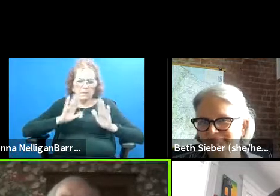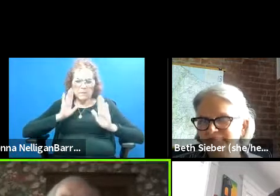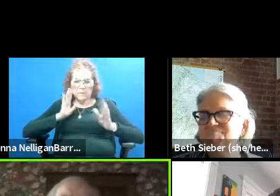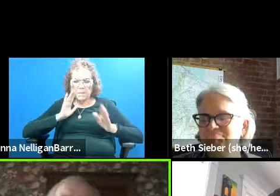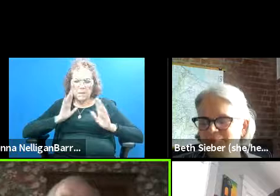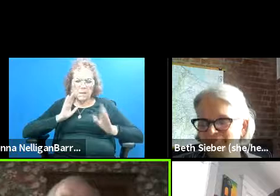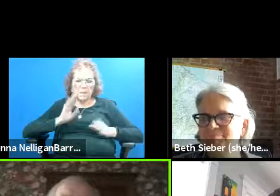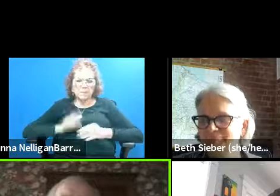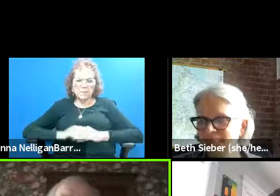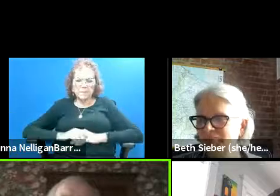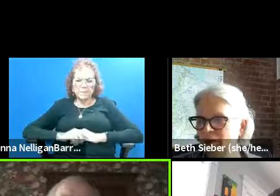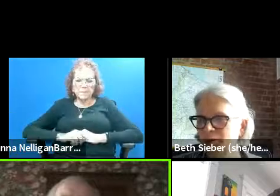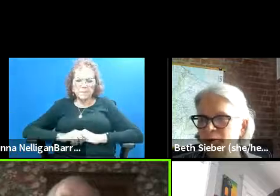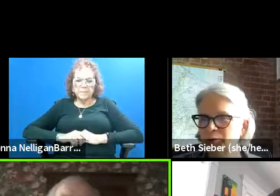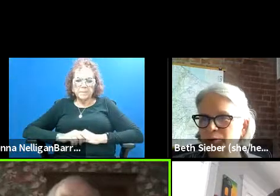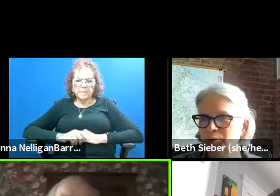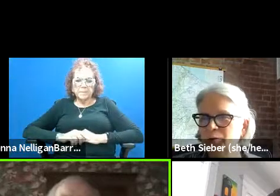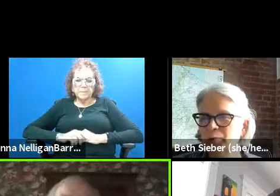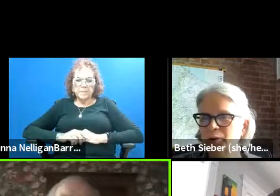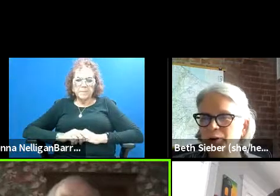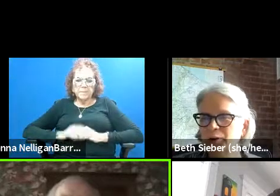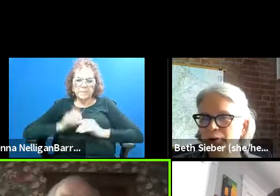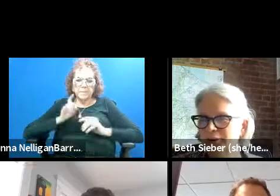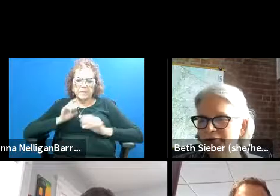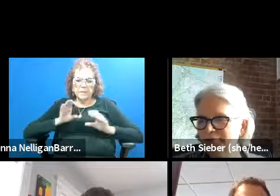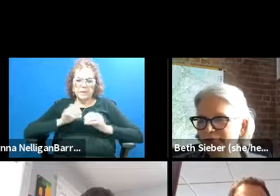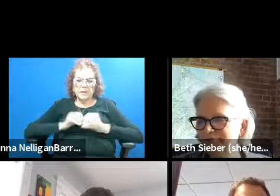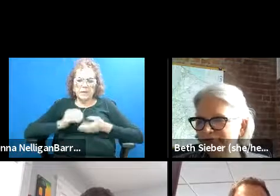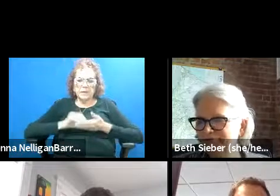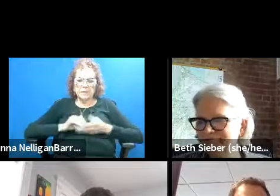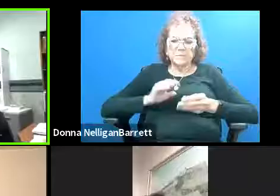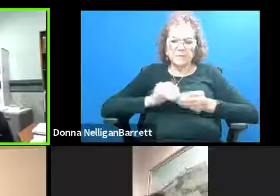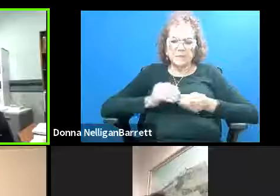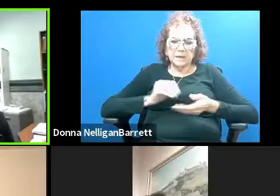again. Thank you. Good luck to you all. Bye-bye. Thank